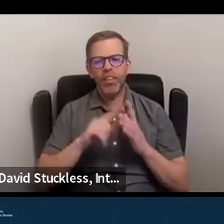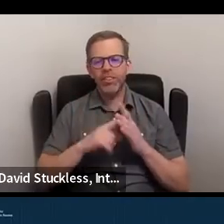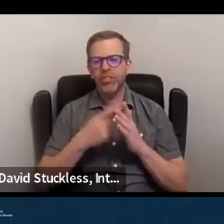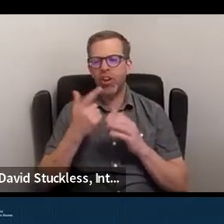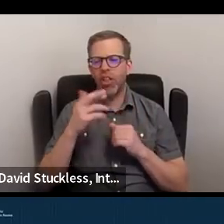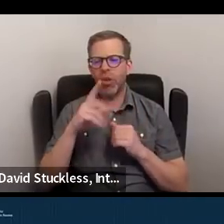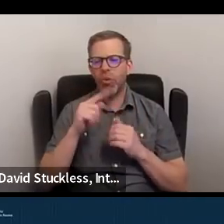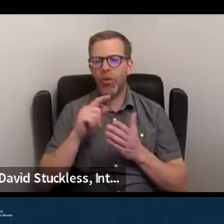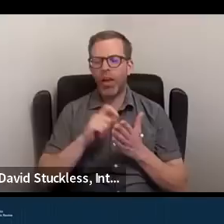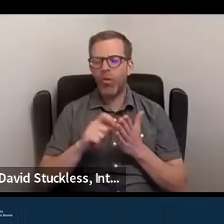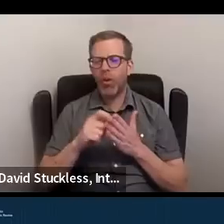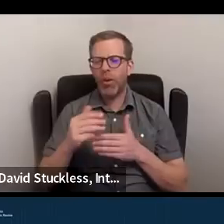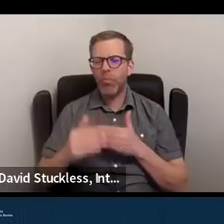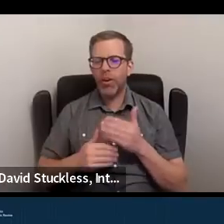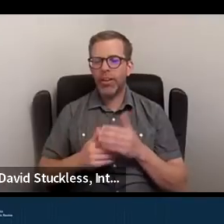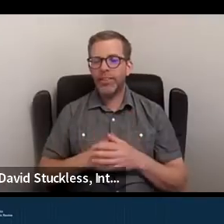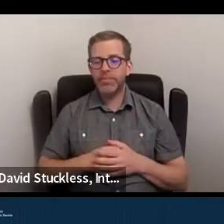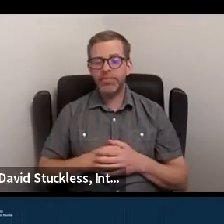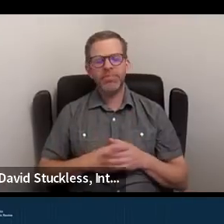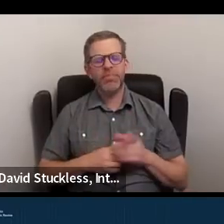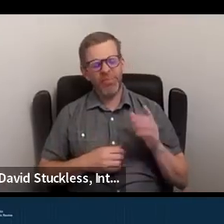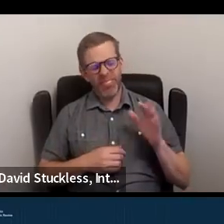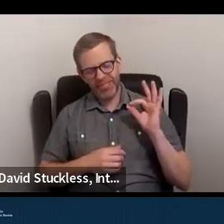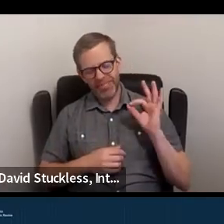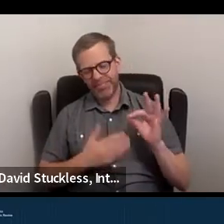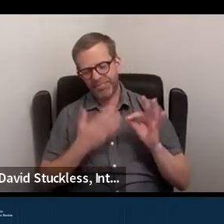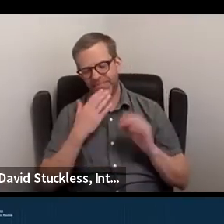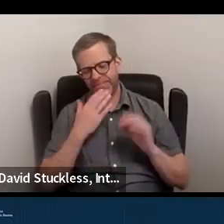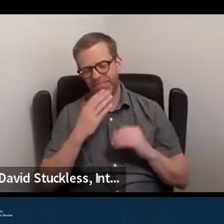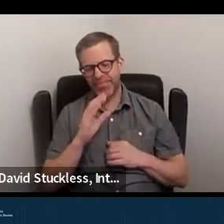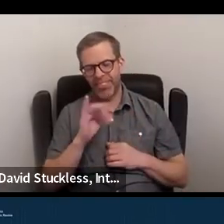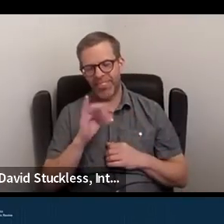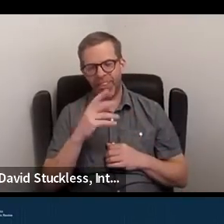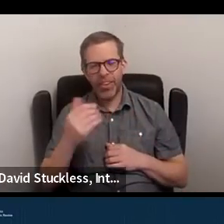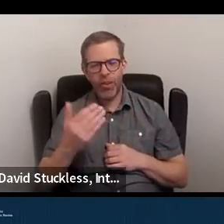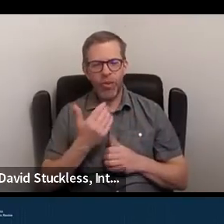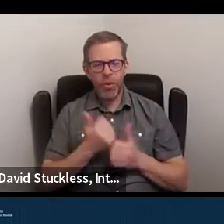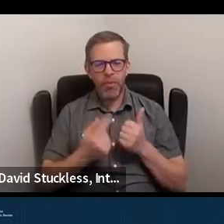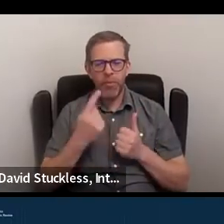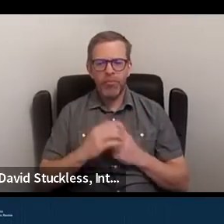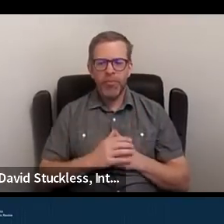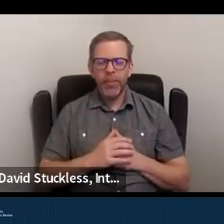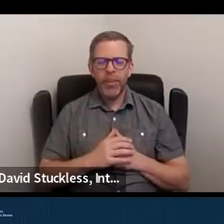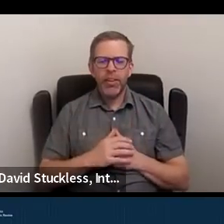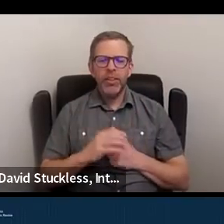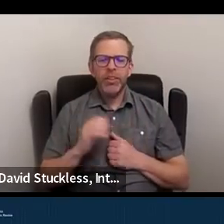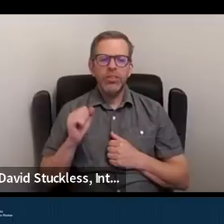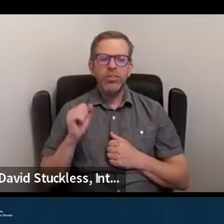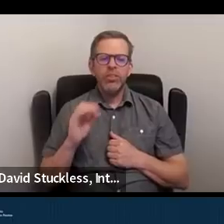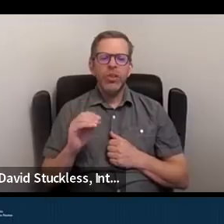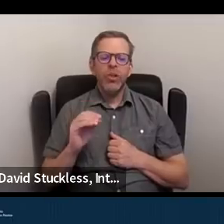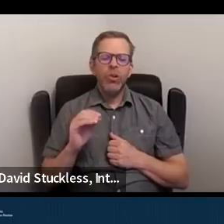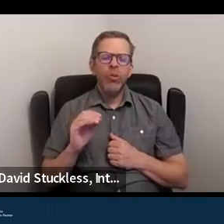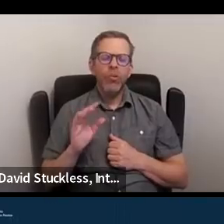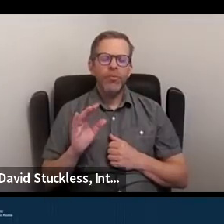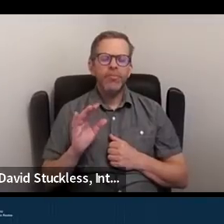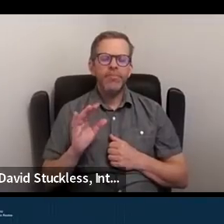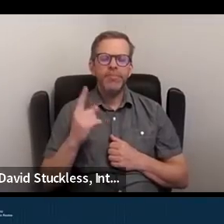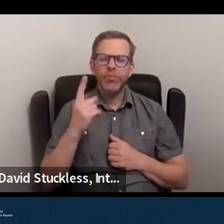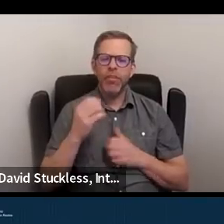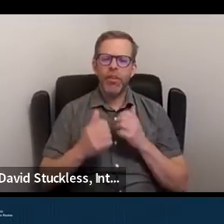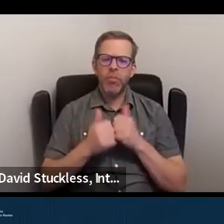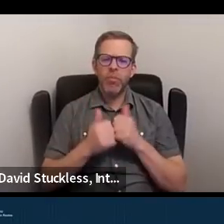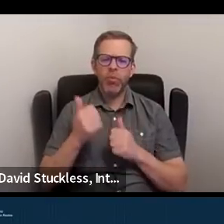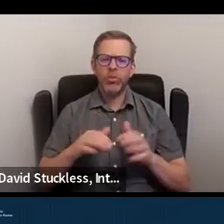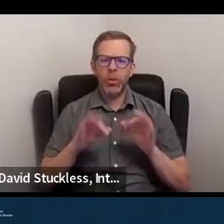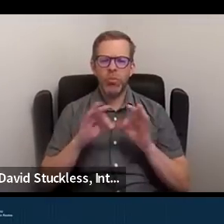process. Yeah, thank you, Cynthia, and welcome everybody. So one of the most important